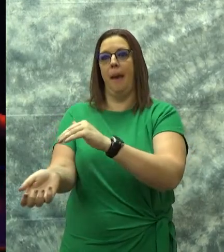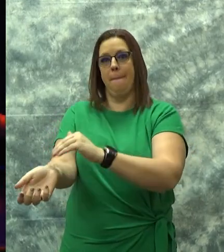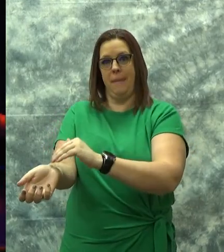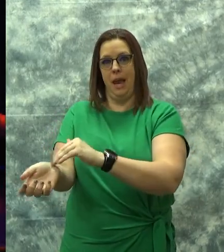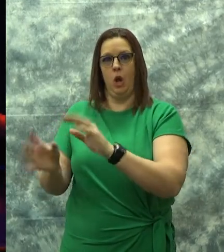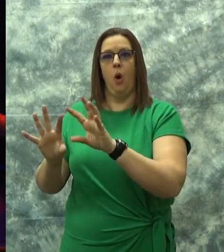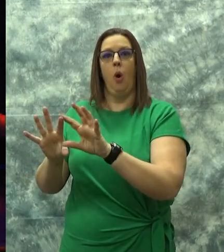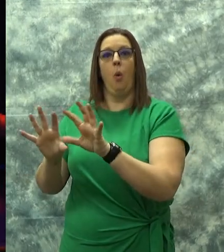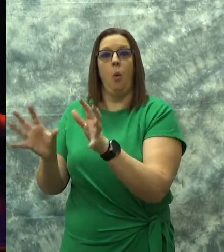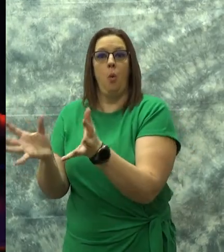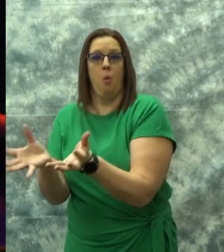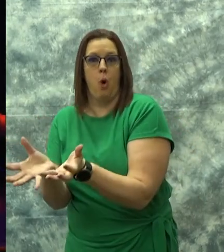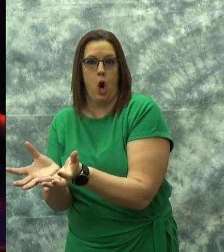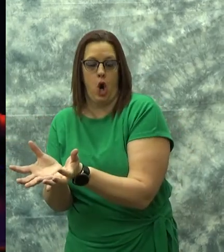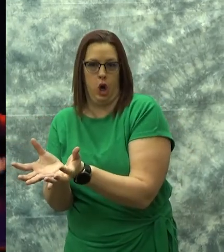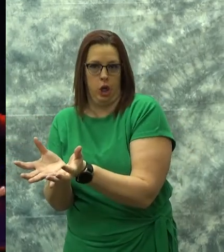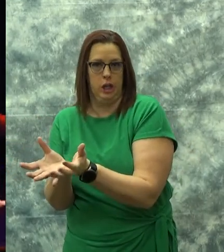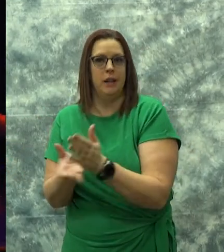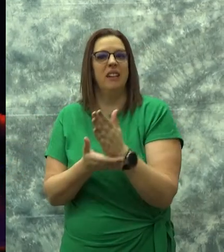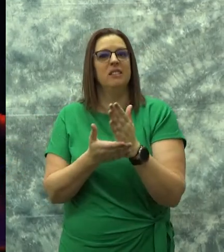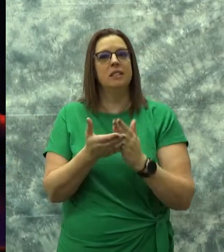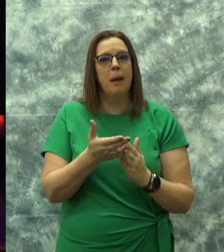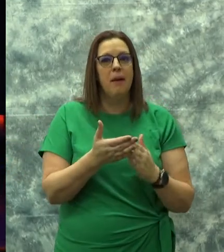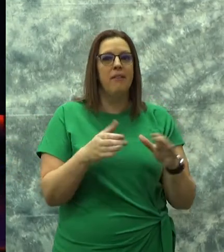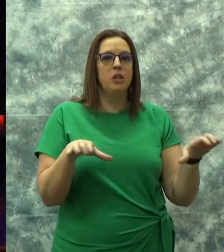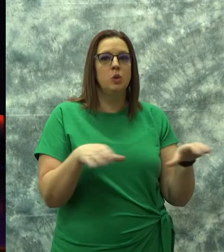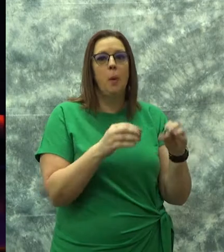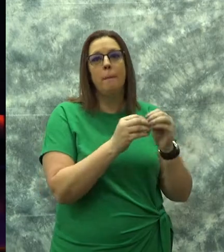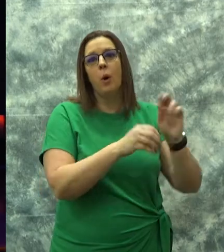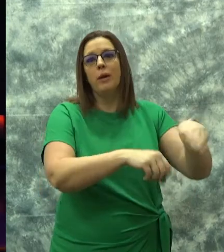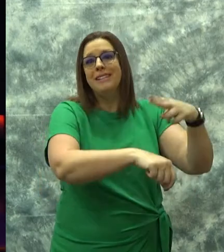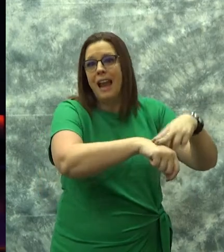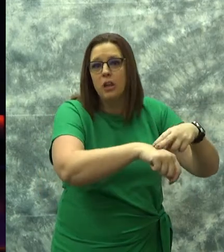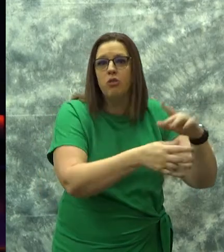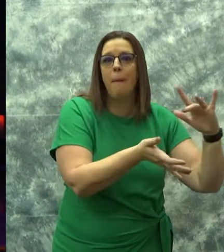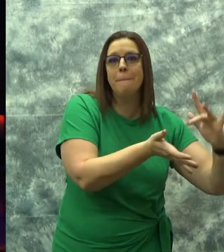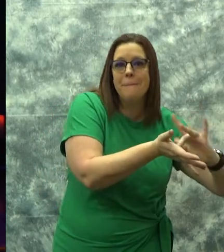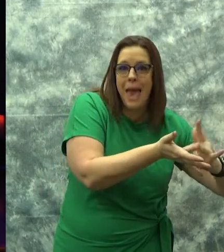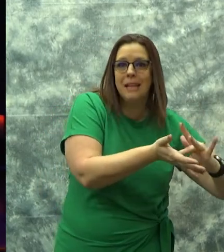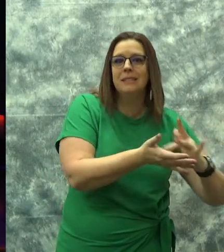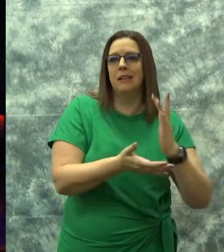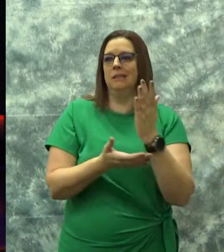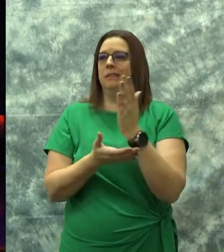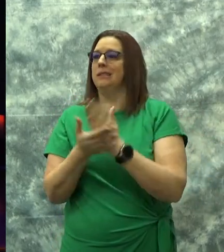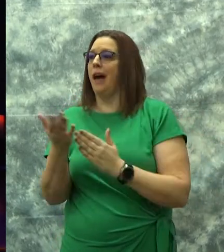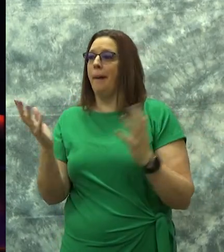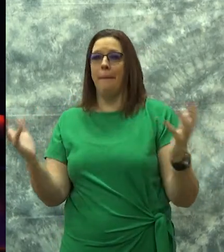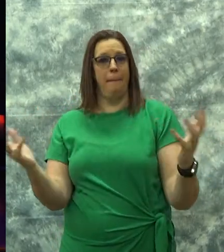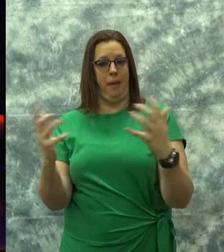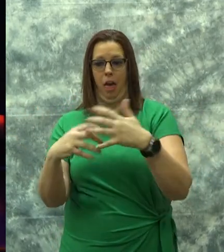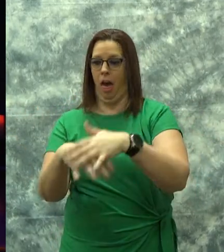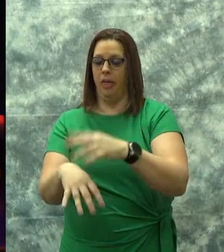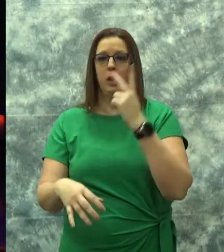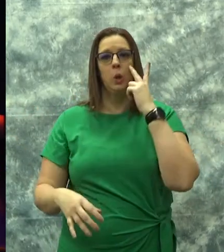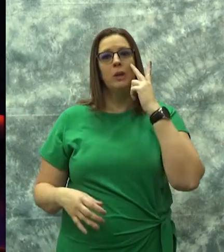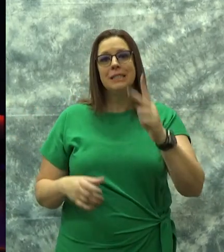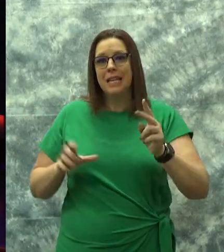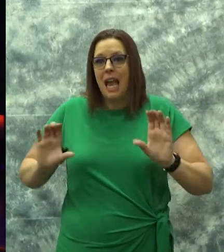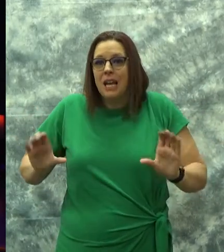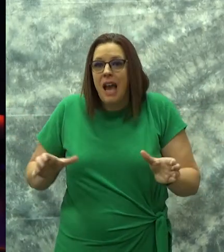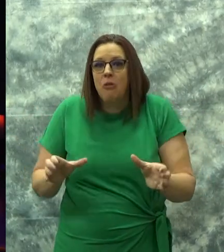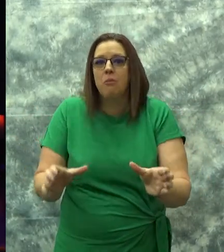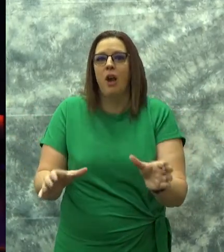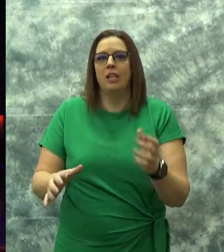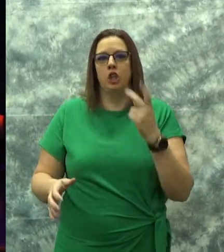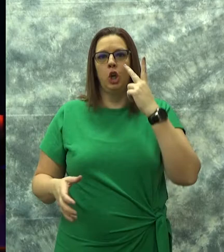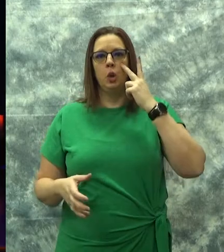the medical world and allopathic medicine. Some of us do more natural medicine. Some of us a combination. Some of us see our